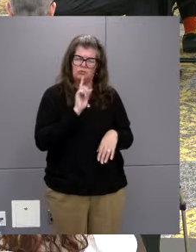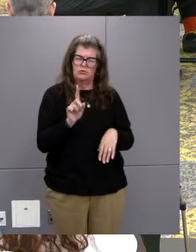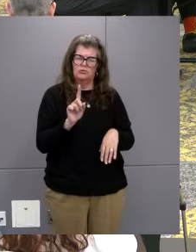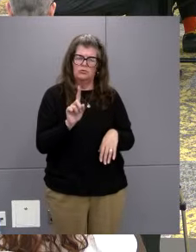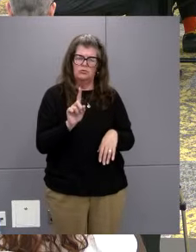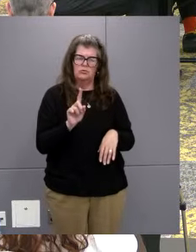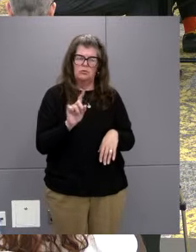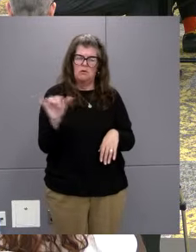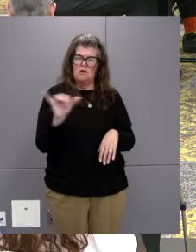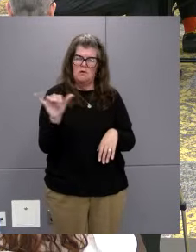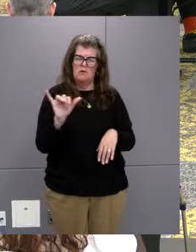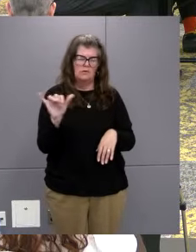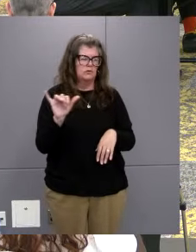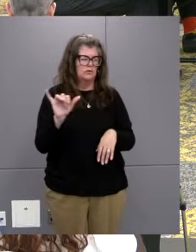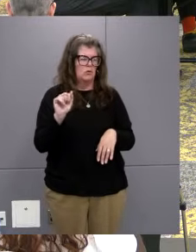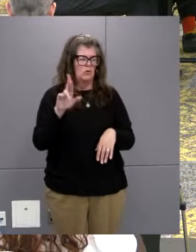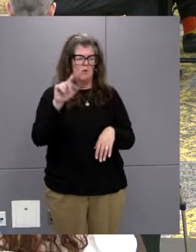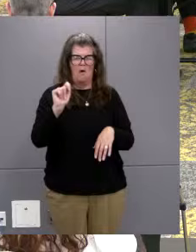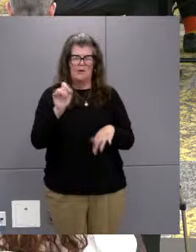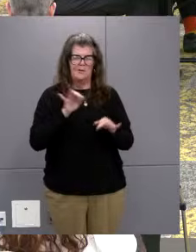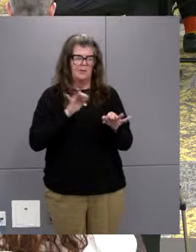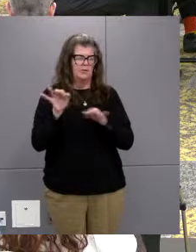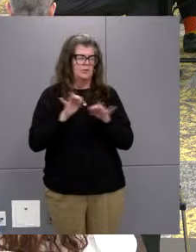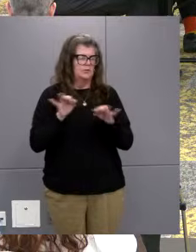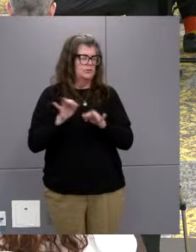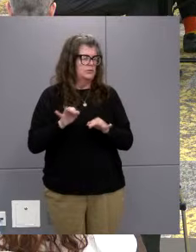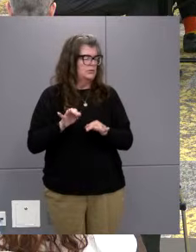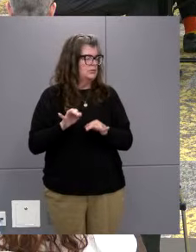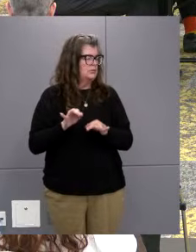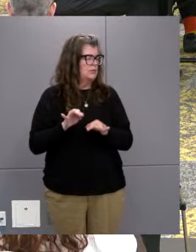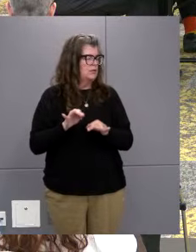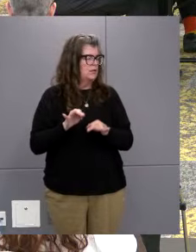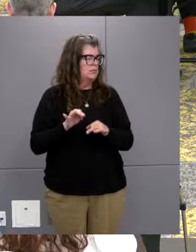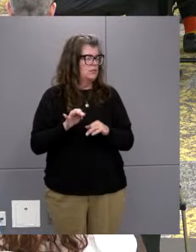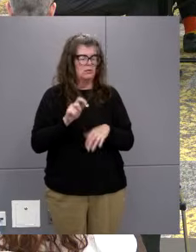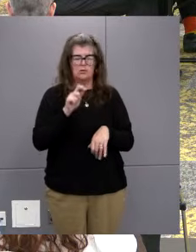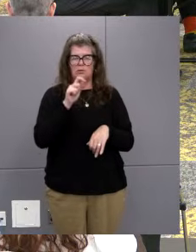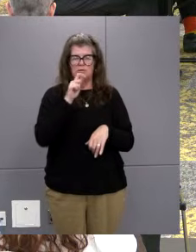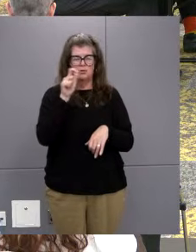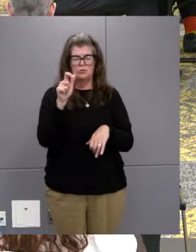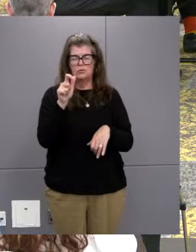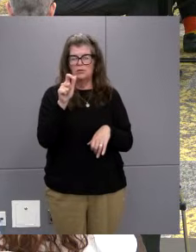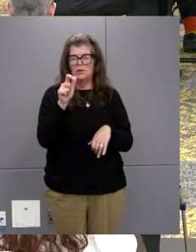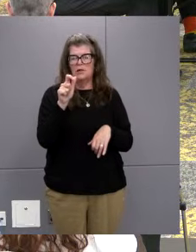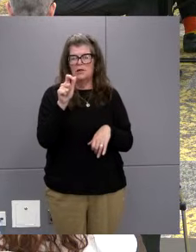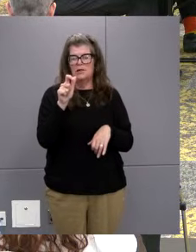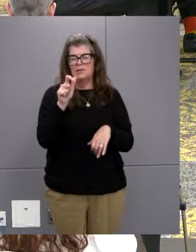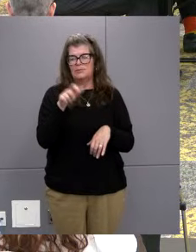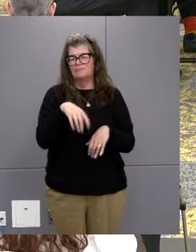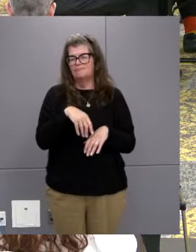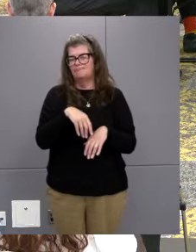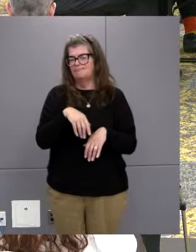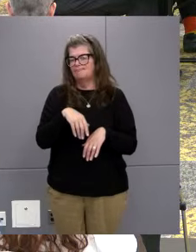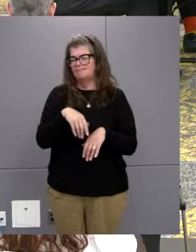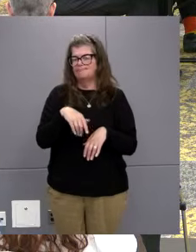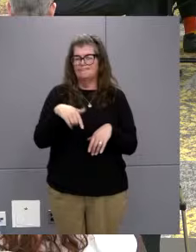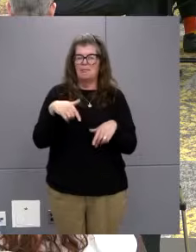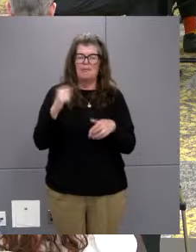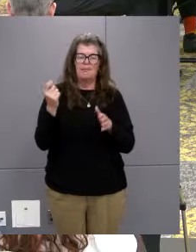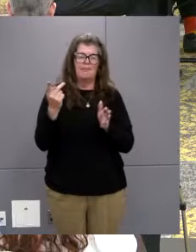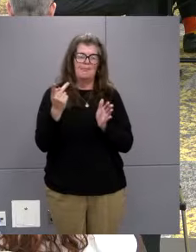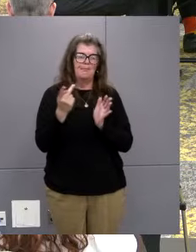Secondly, Art described this, that you would not be allowed